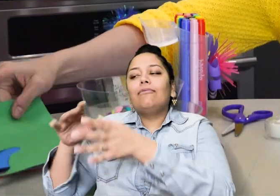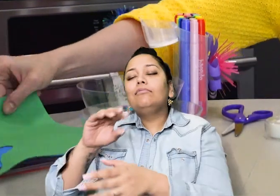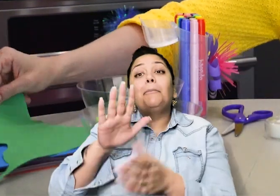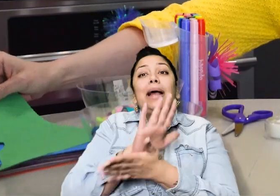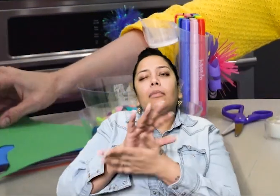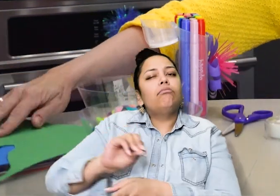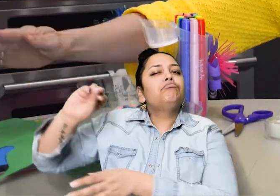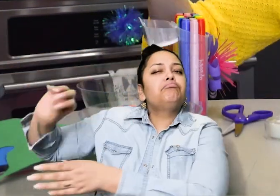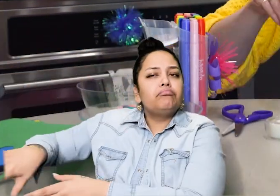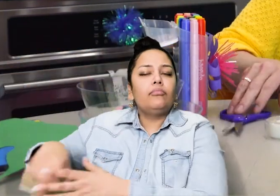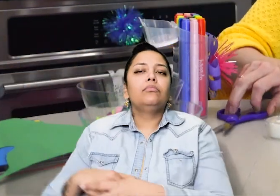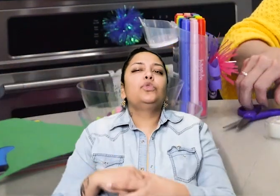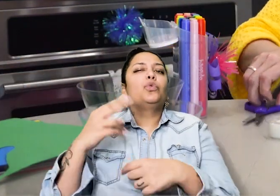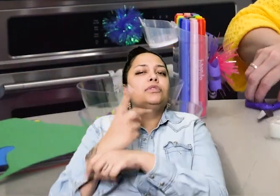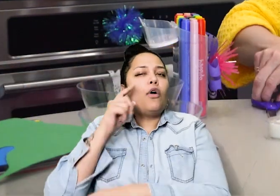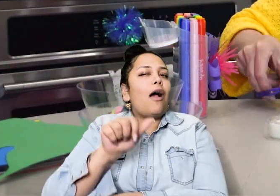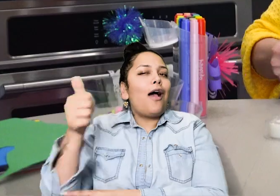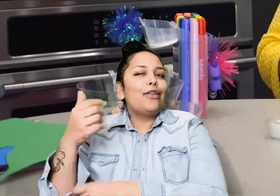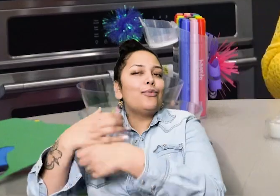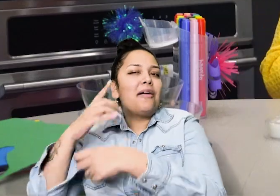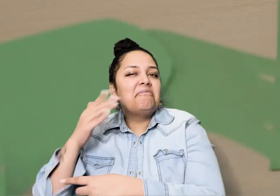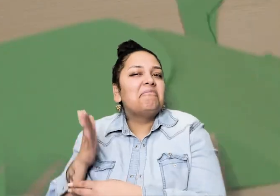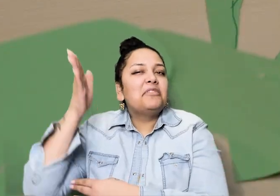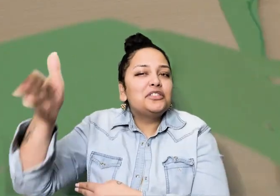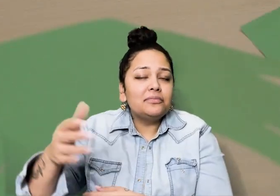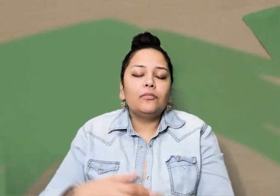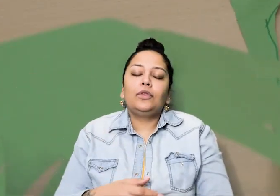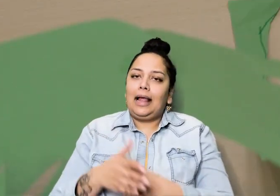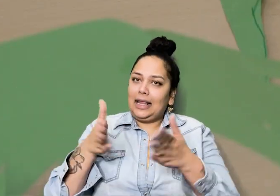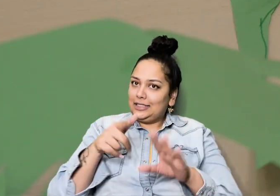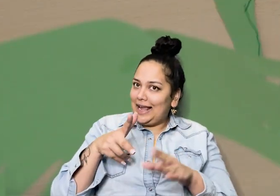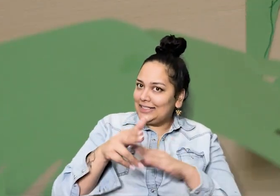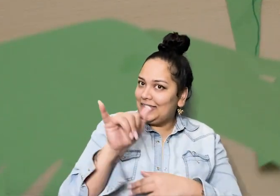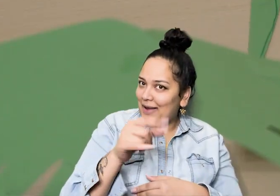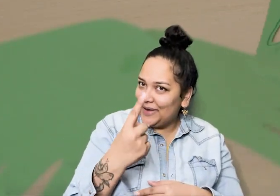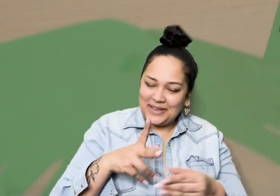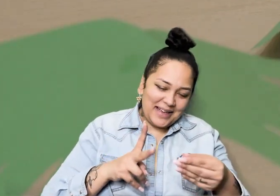pile and use that for another craft. And we'll just cut this one out.